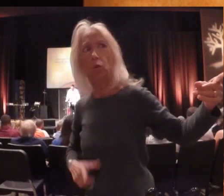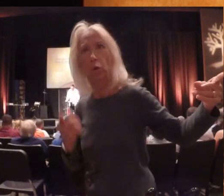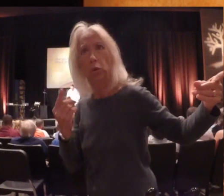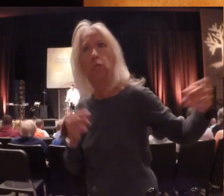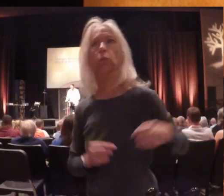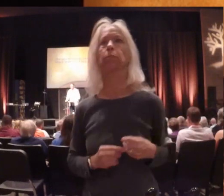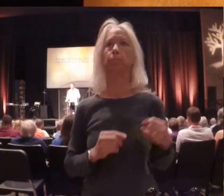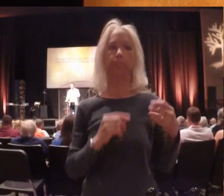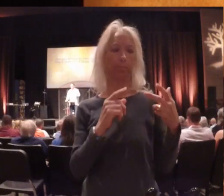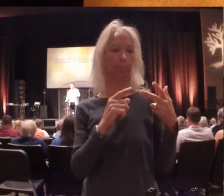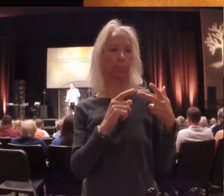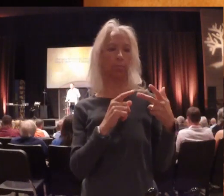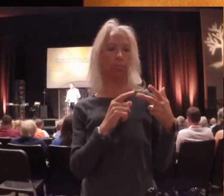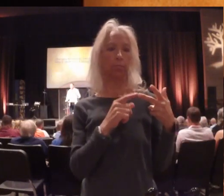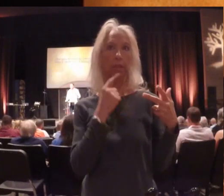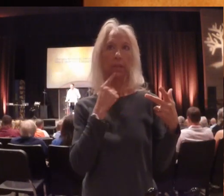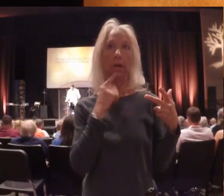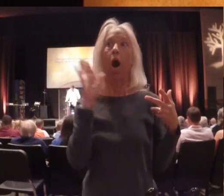Israel answered and said,